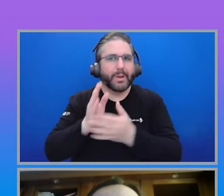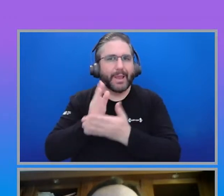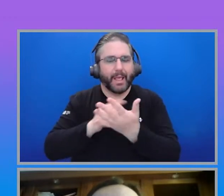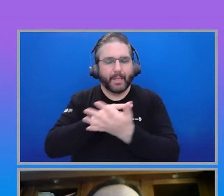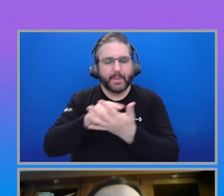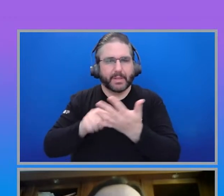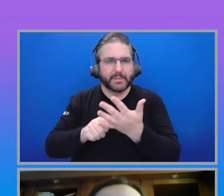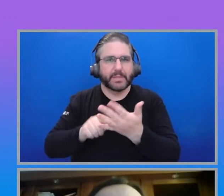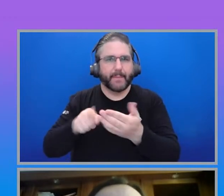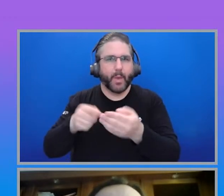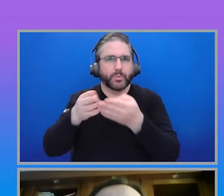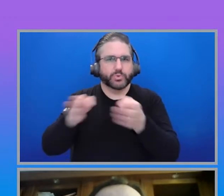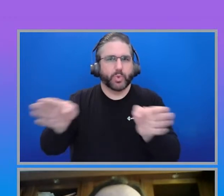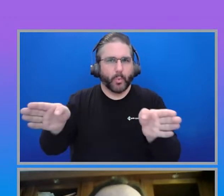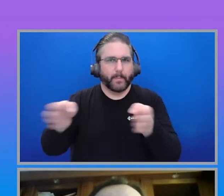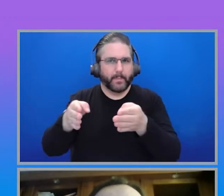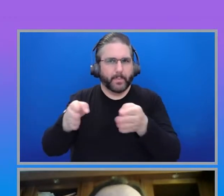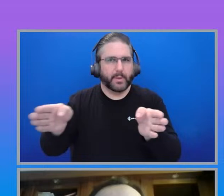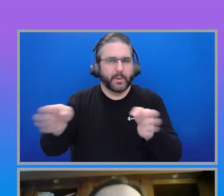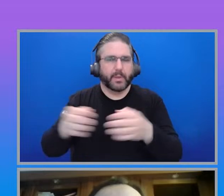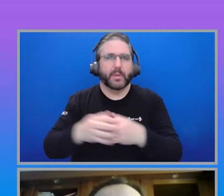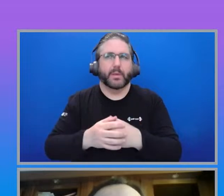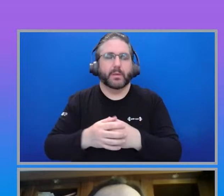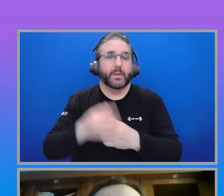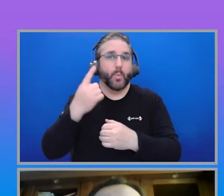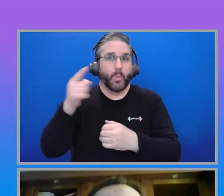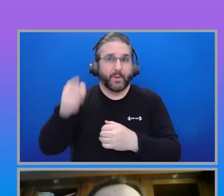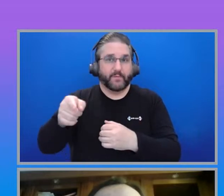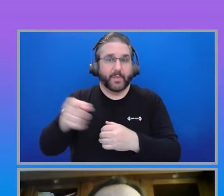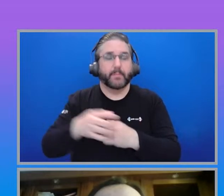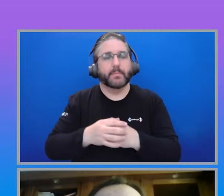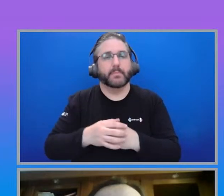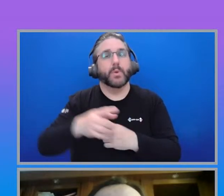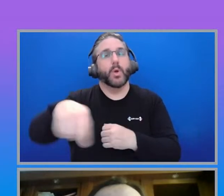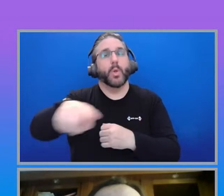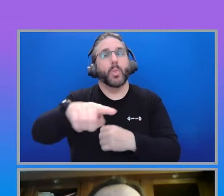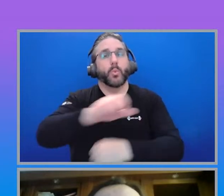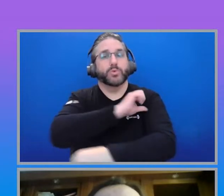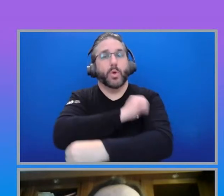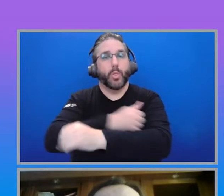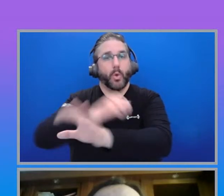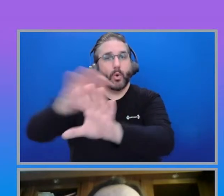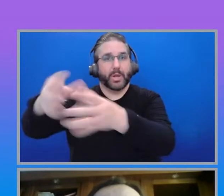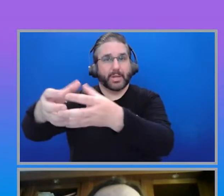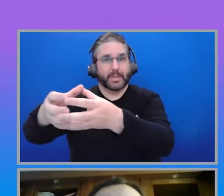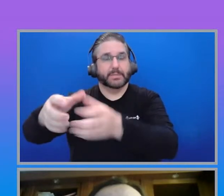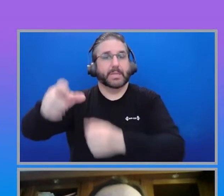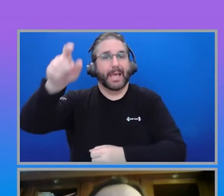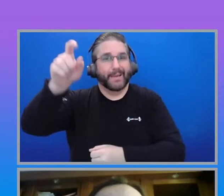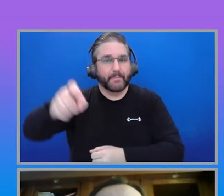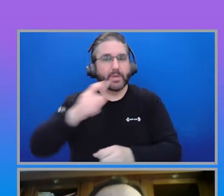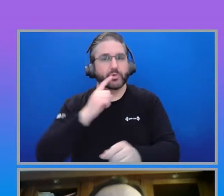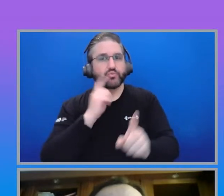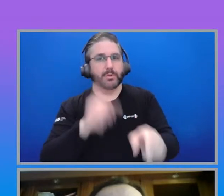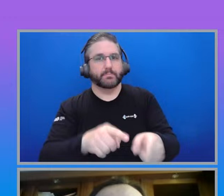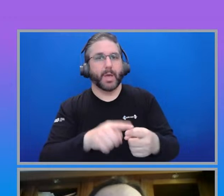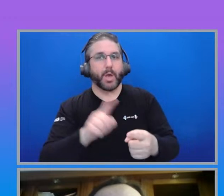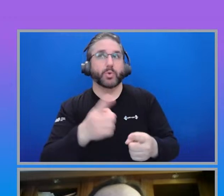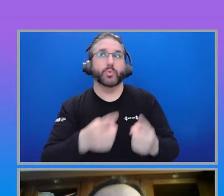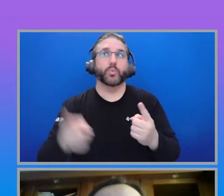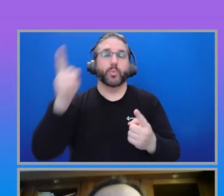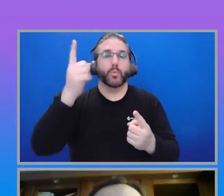One is that those authorities that need to respond to the single European emergency